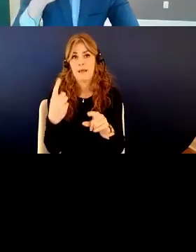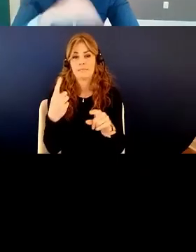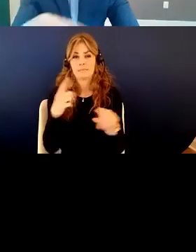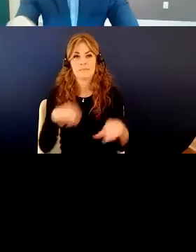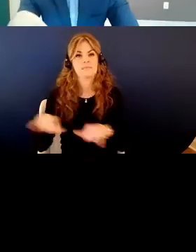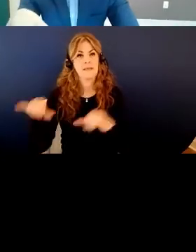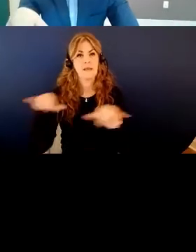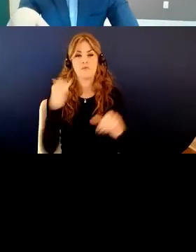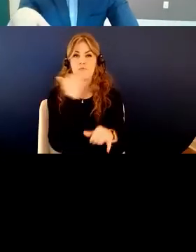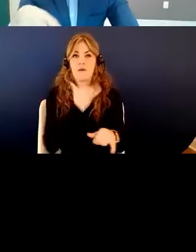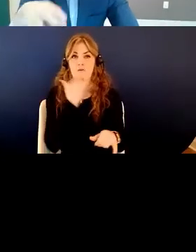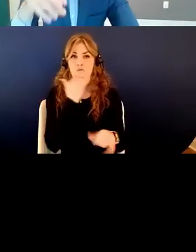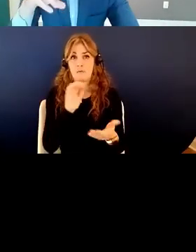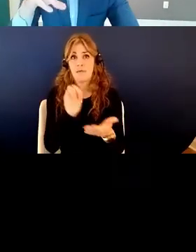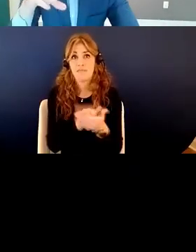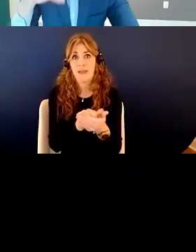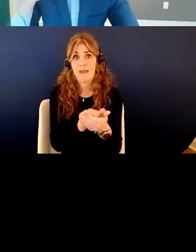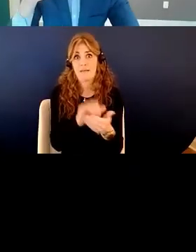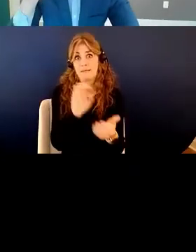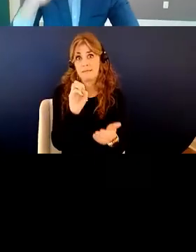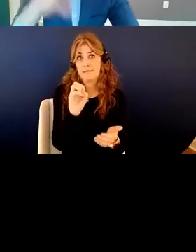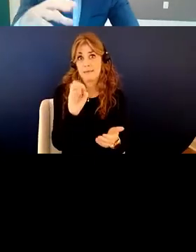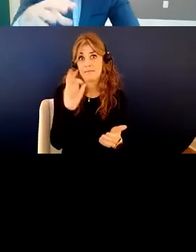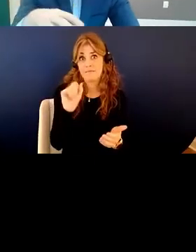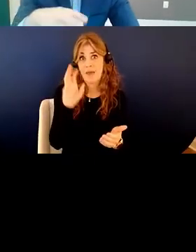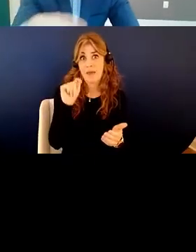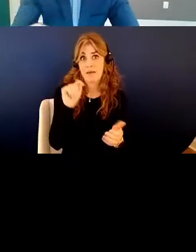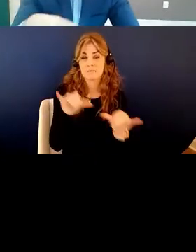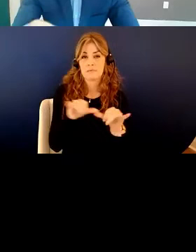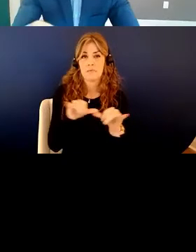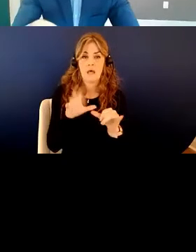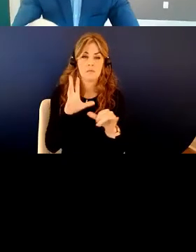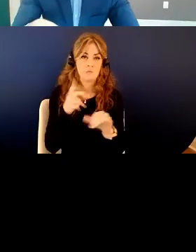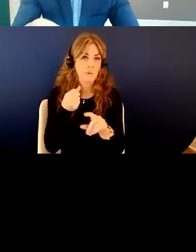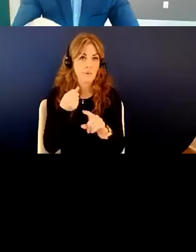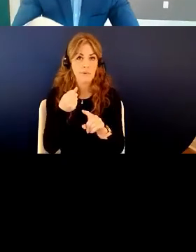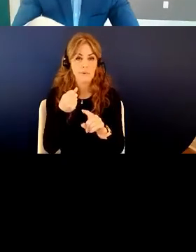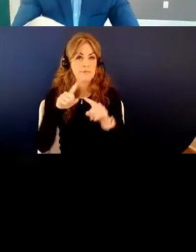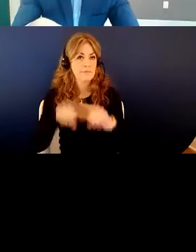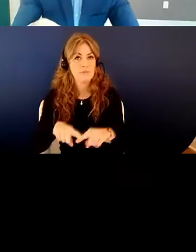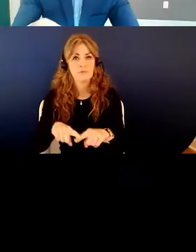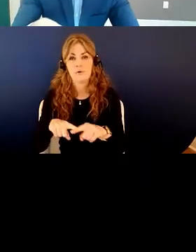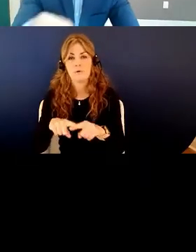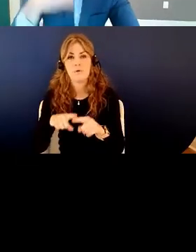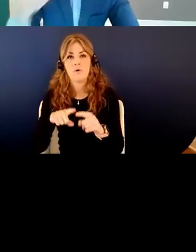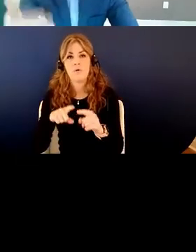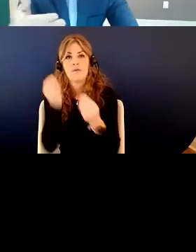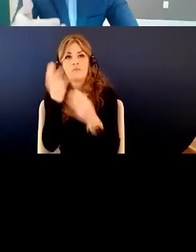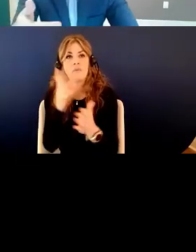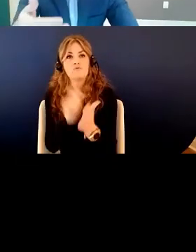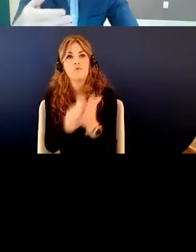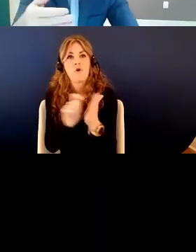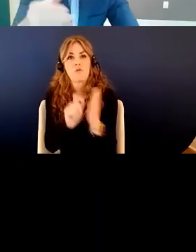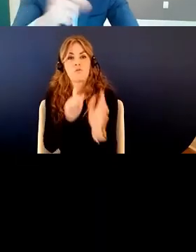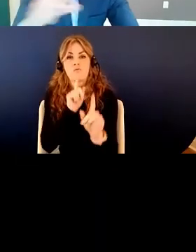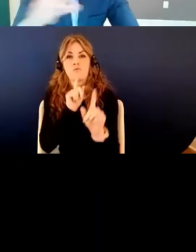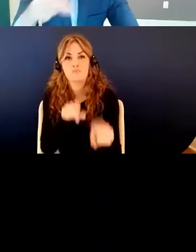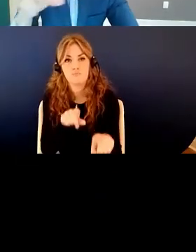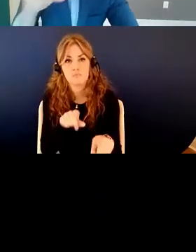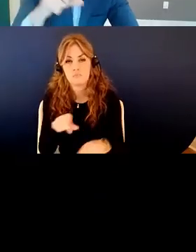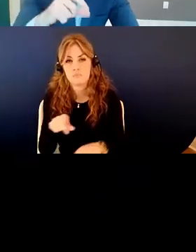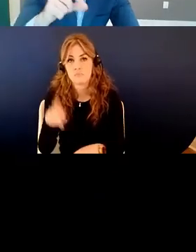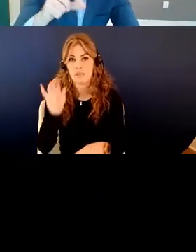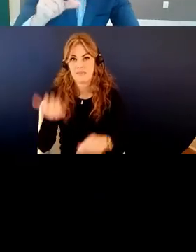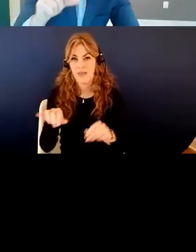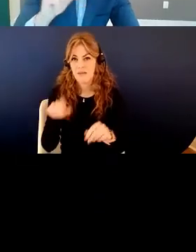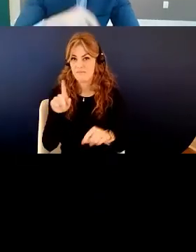sizes will vary based on what information the authors report. And that